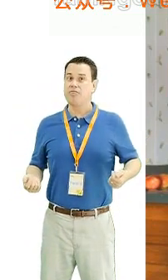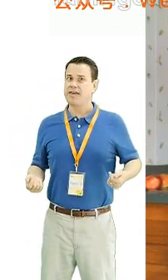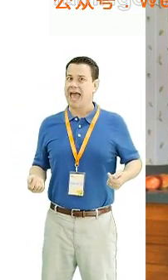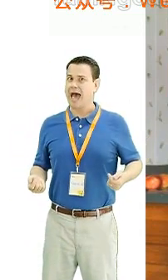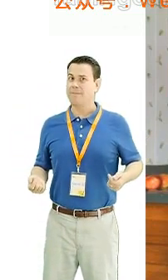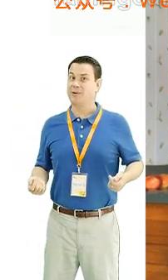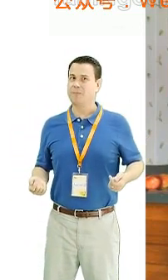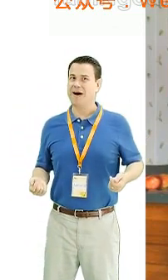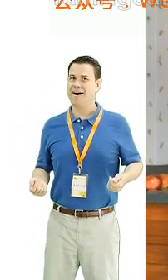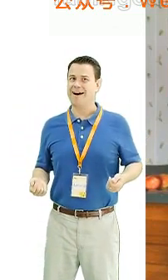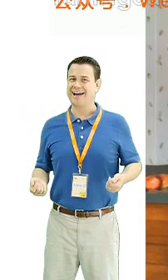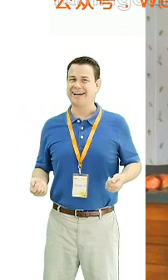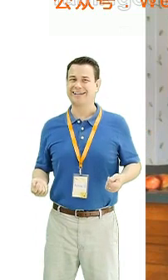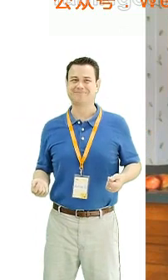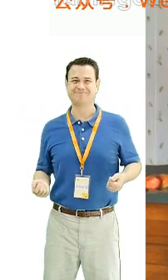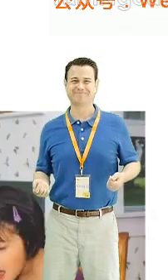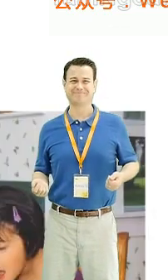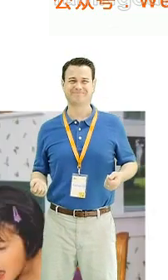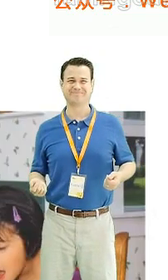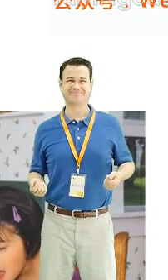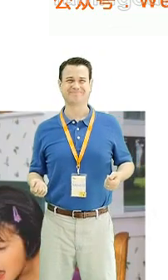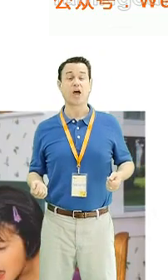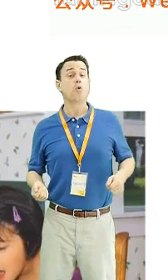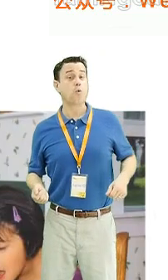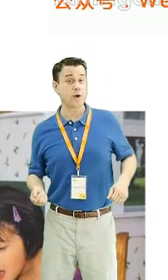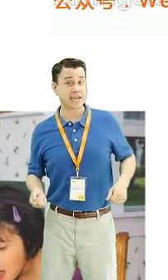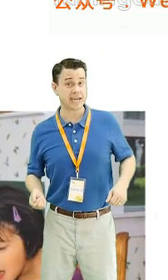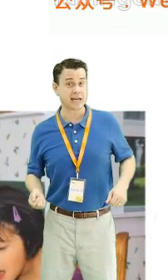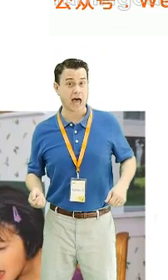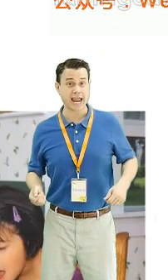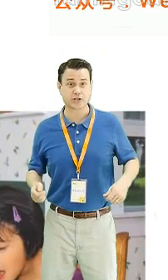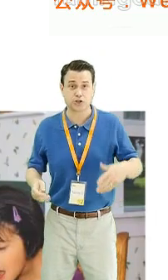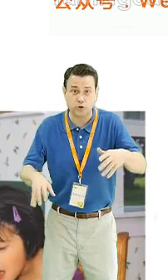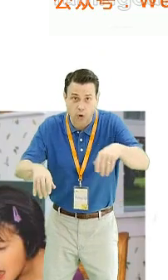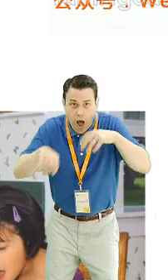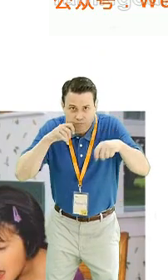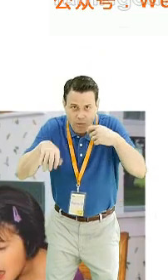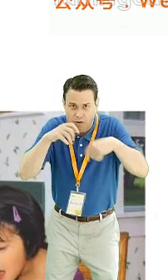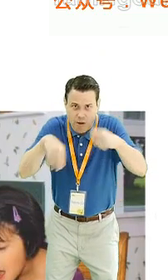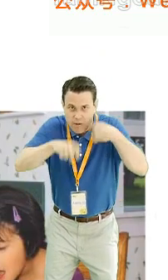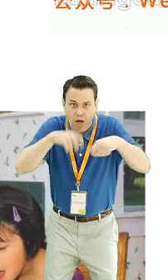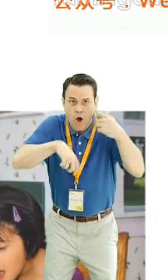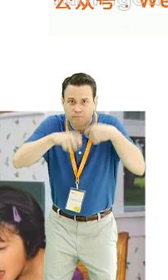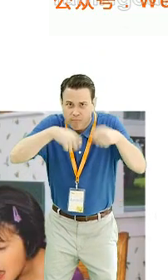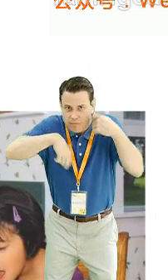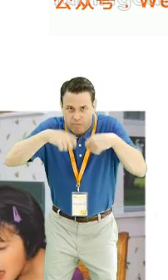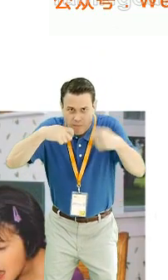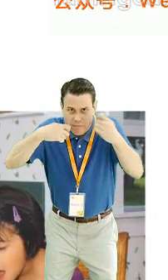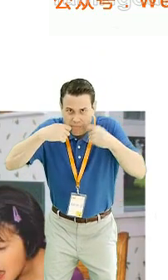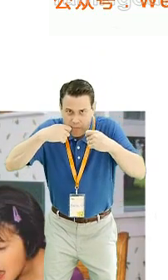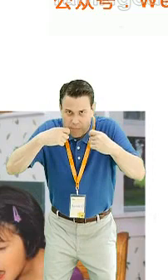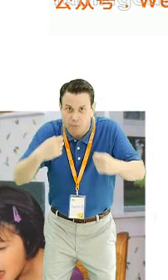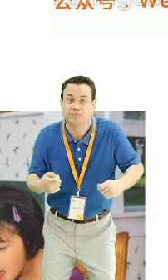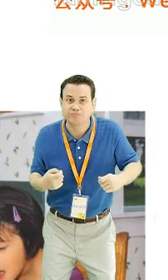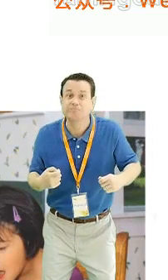smell the apple pie. We like to